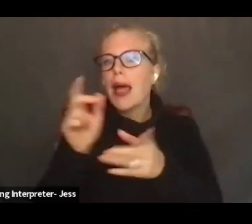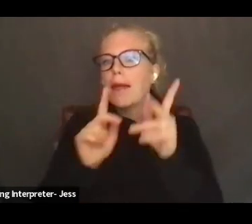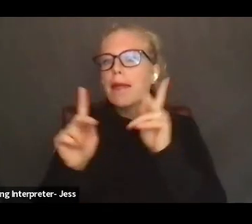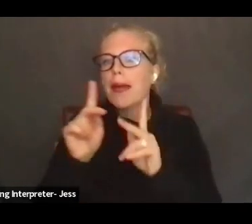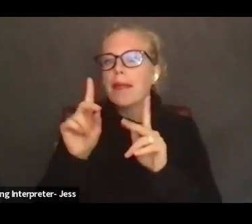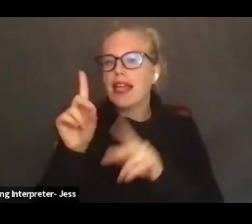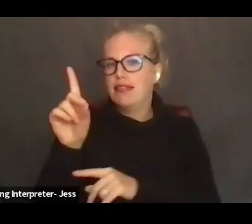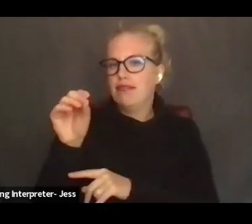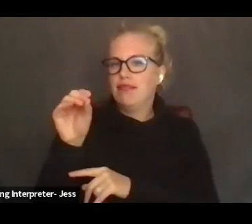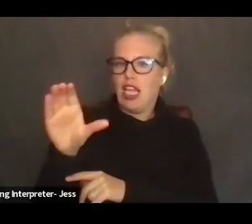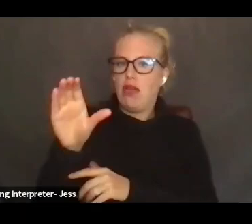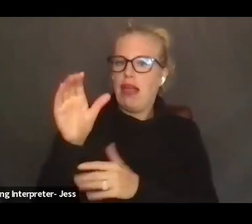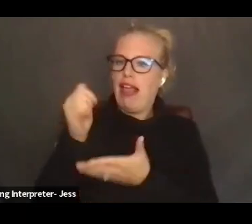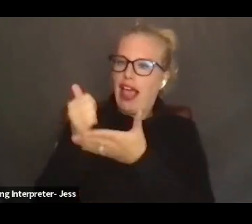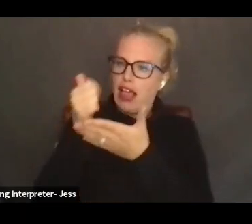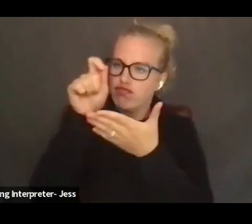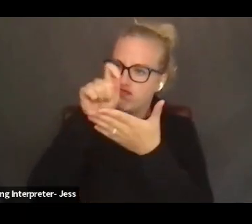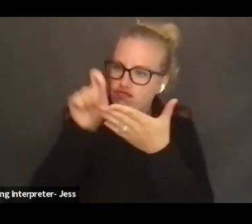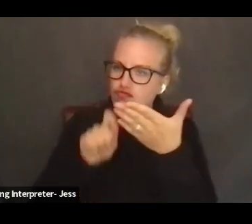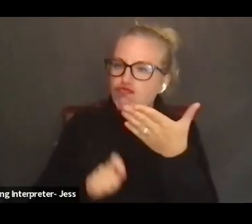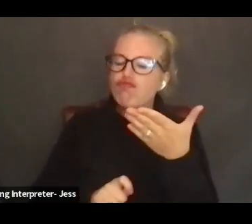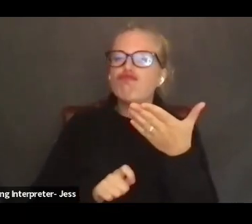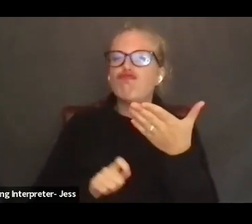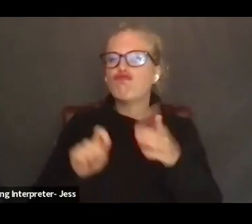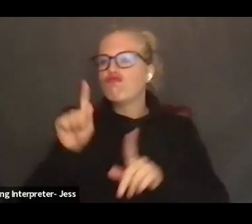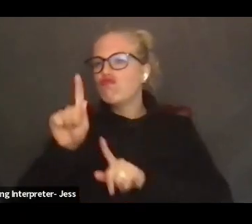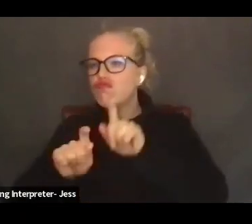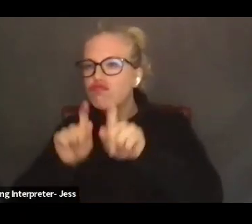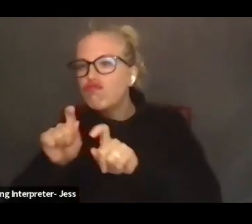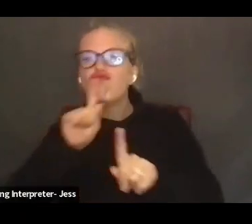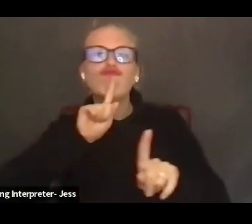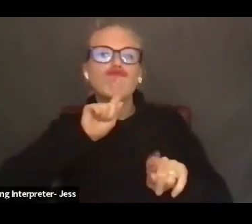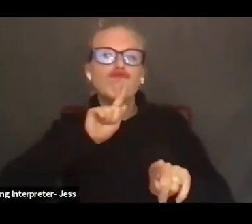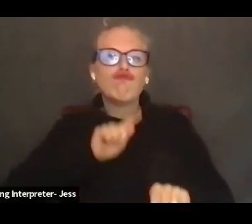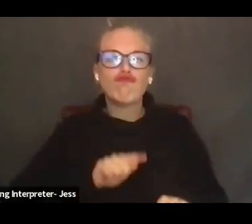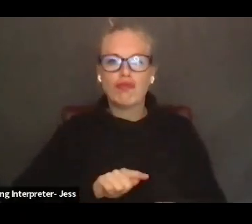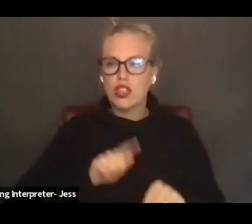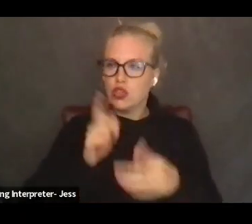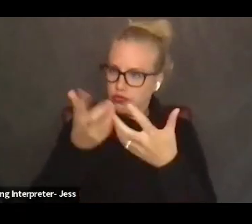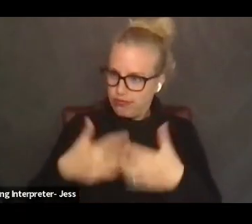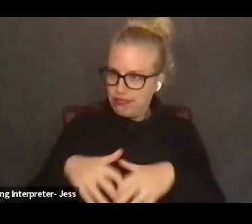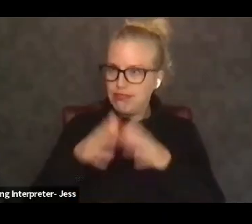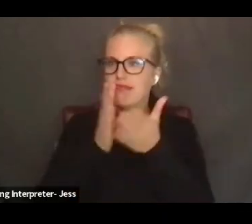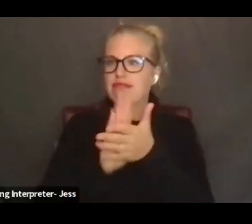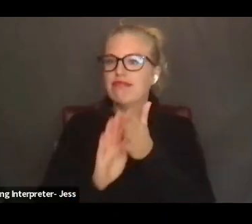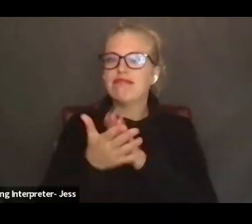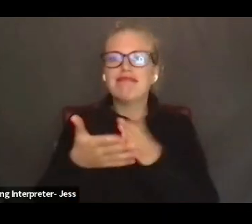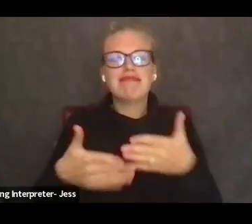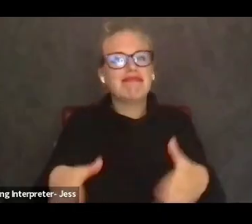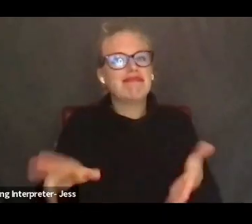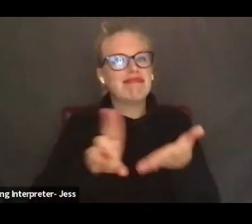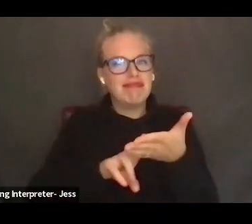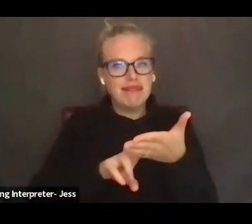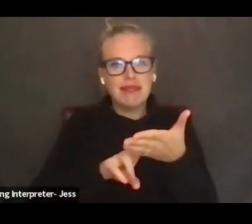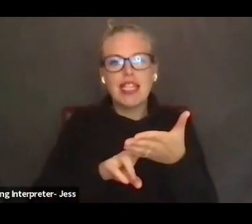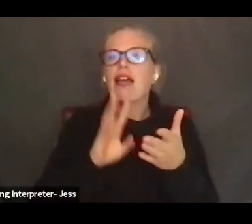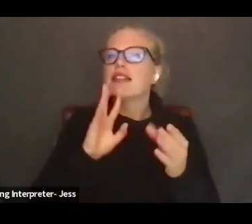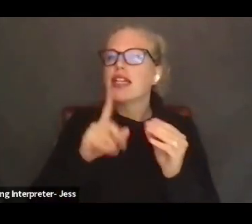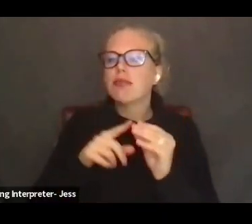document drafted and get your questions answered so that it can be done. I mentioned